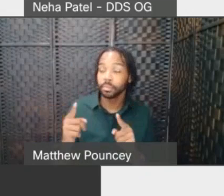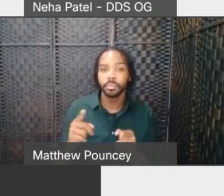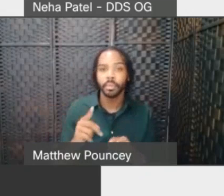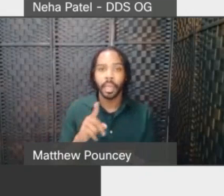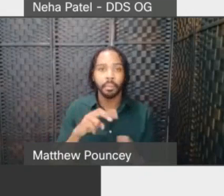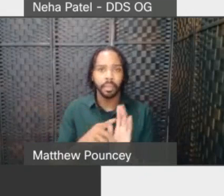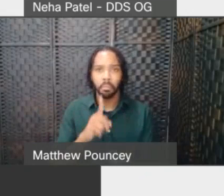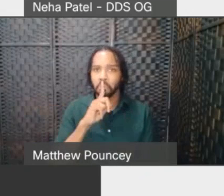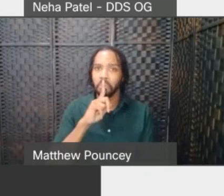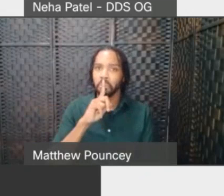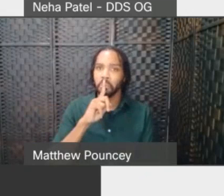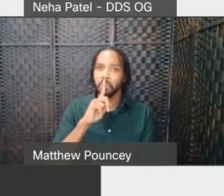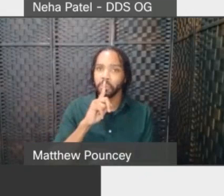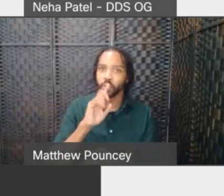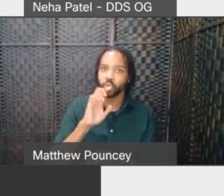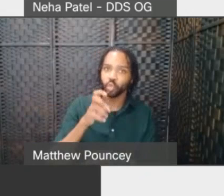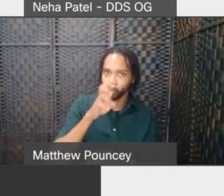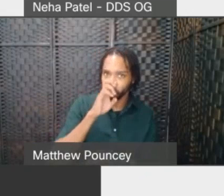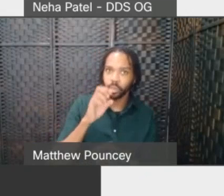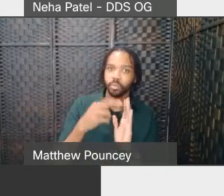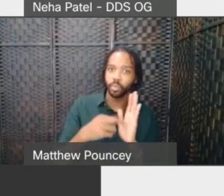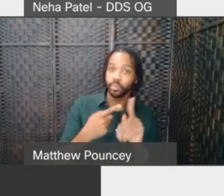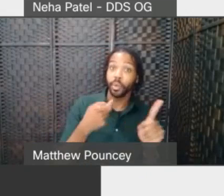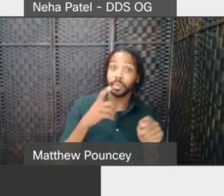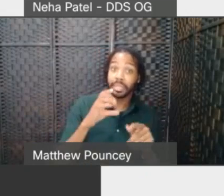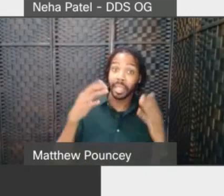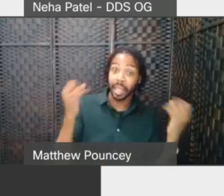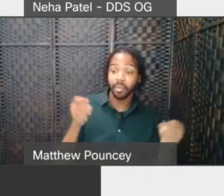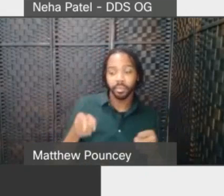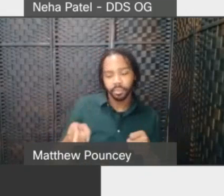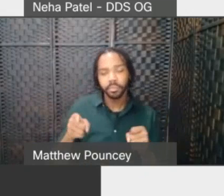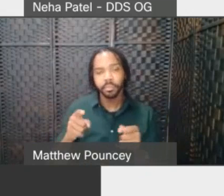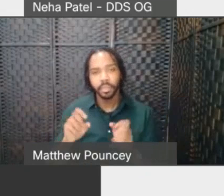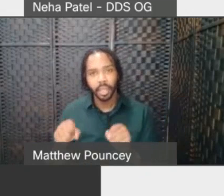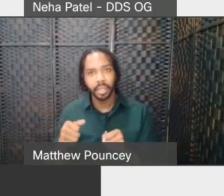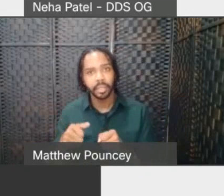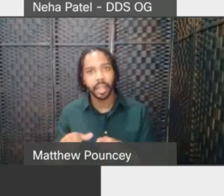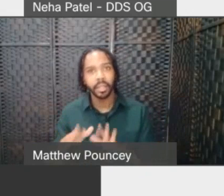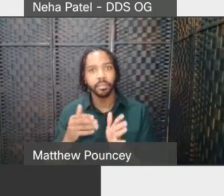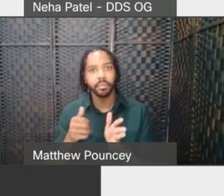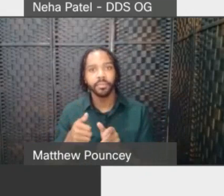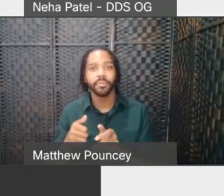been issued by DC Health, they would be allowed to follow that option.